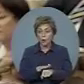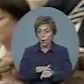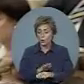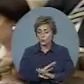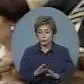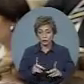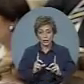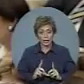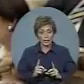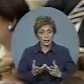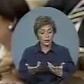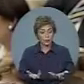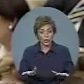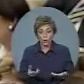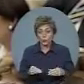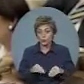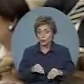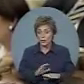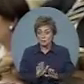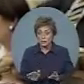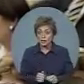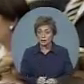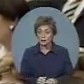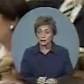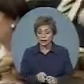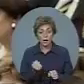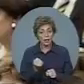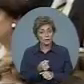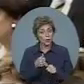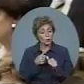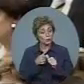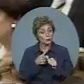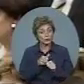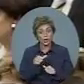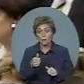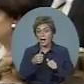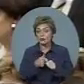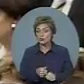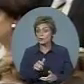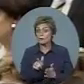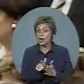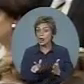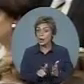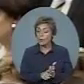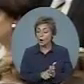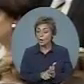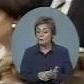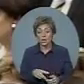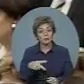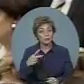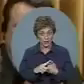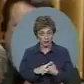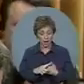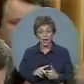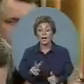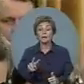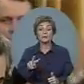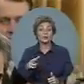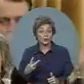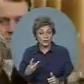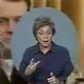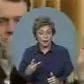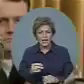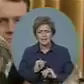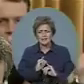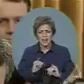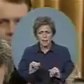their decisions, Mr. Speaker, can always be appealed to the Access to Information Commissioner.